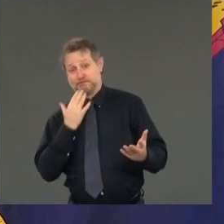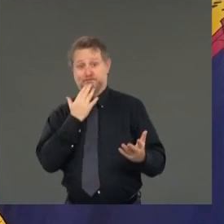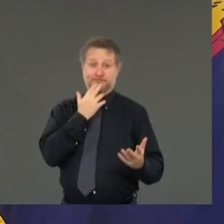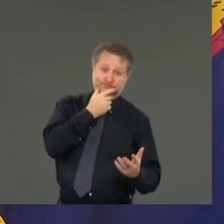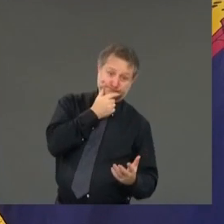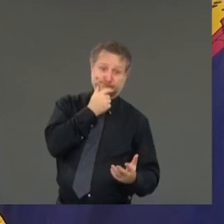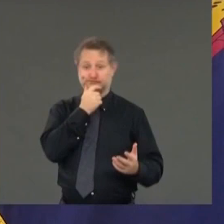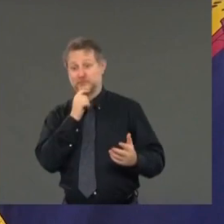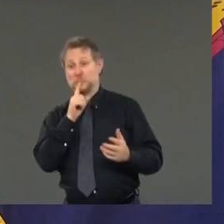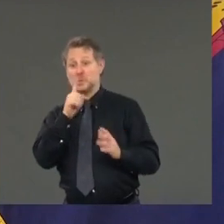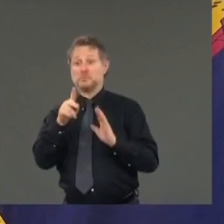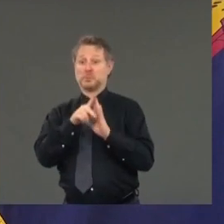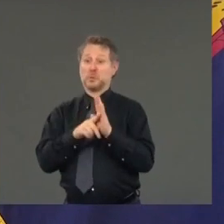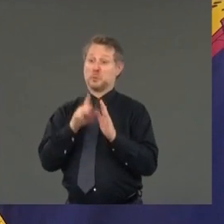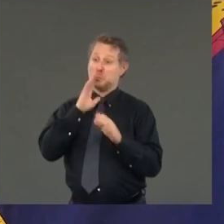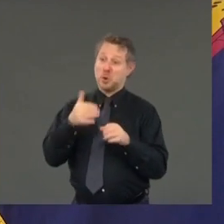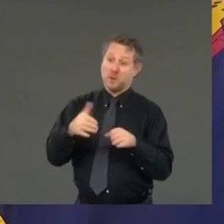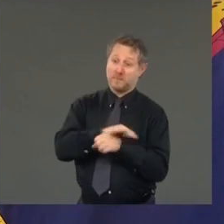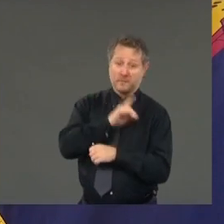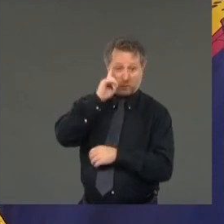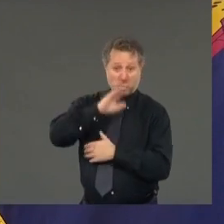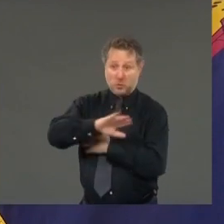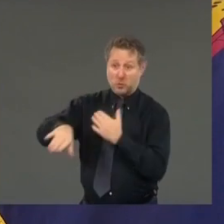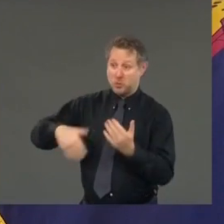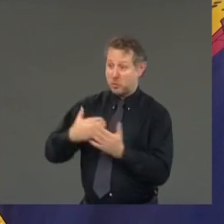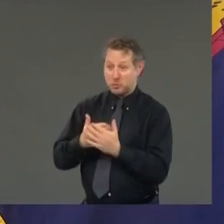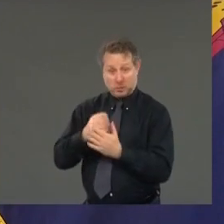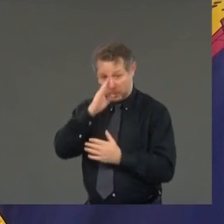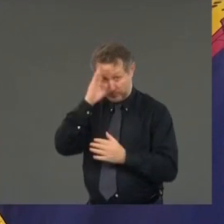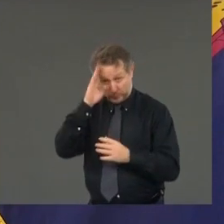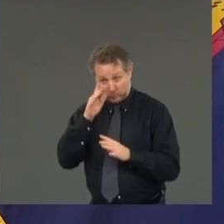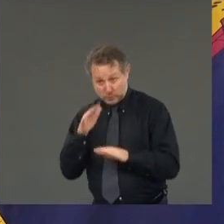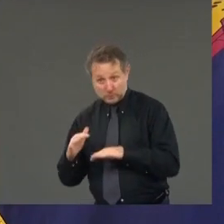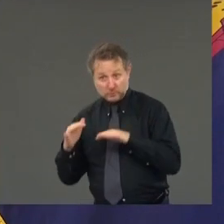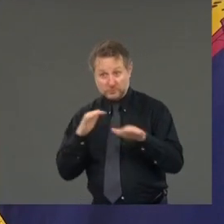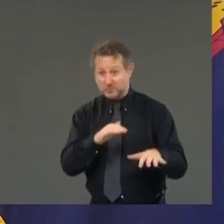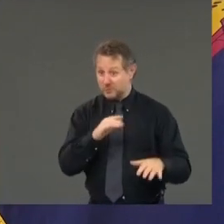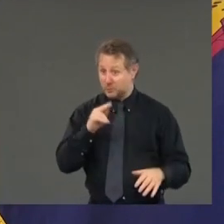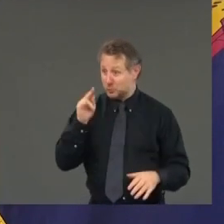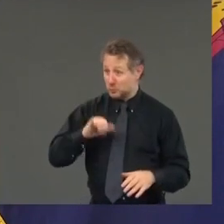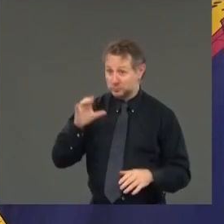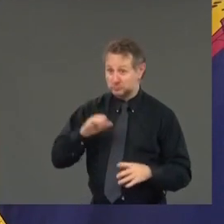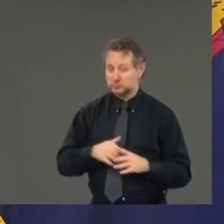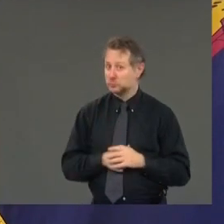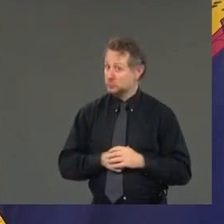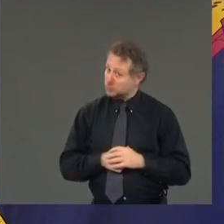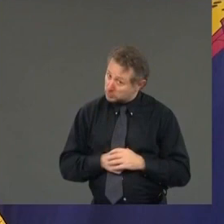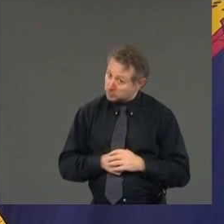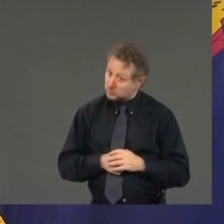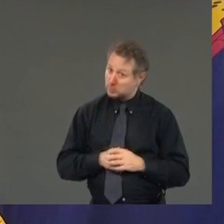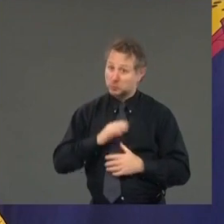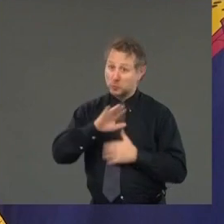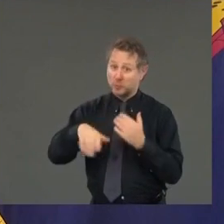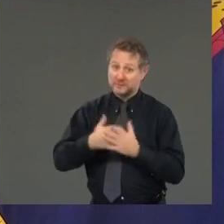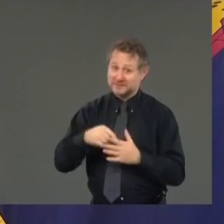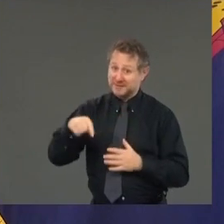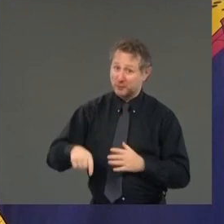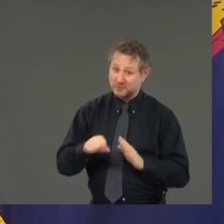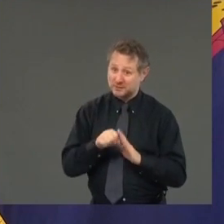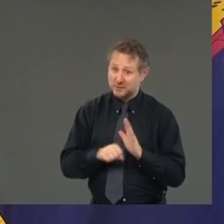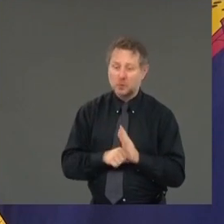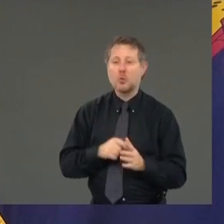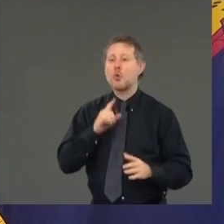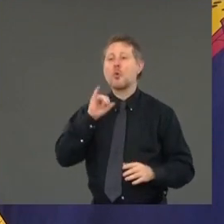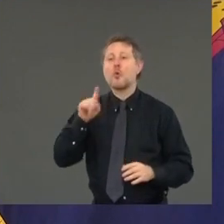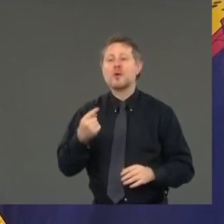that covers all hospitals or all of New York City or all of downstate. It's only those 11